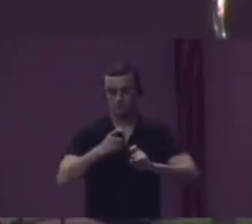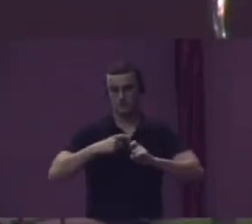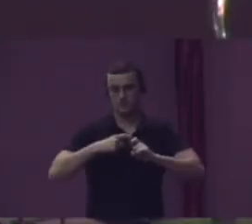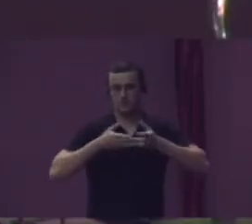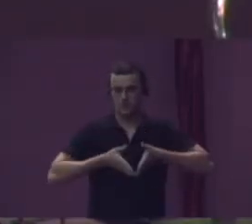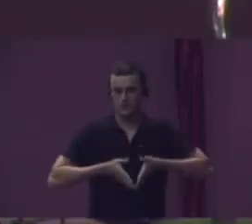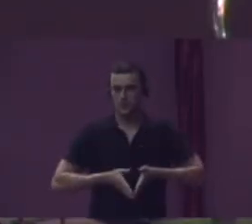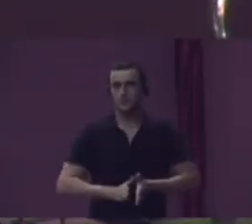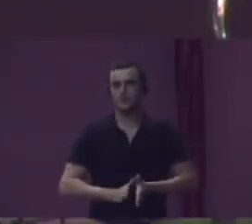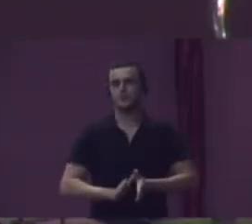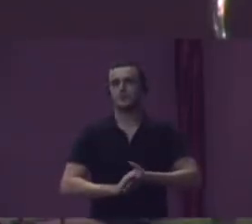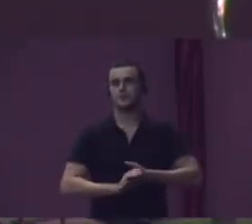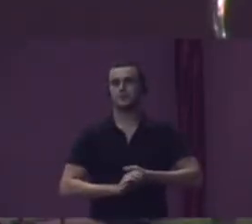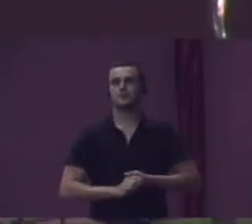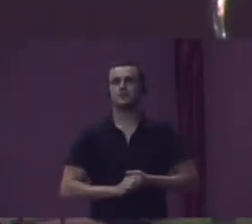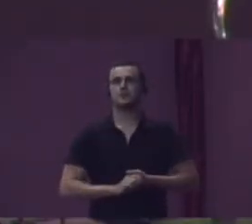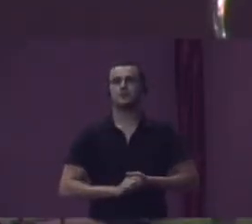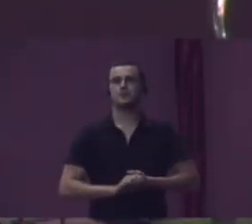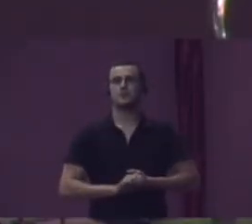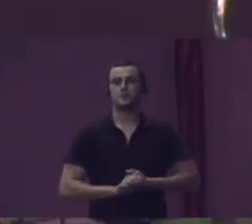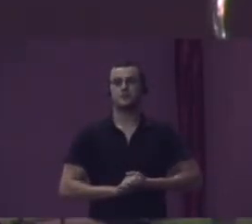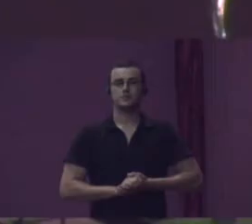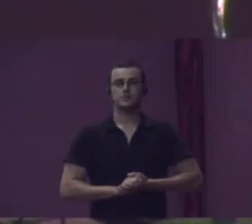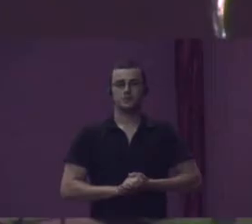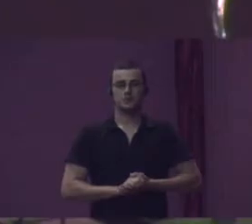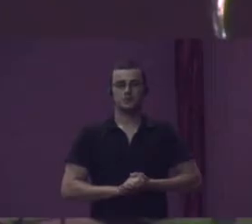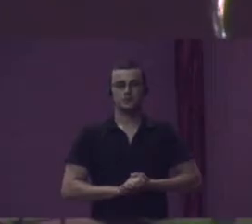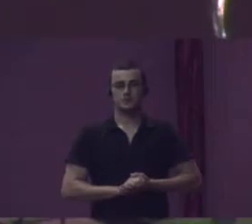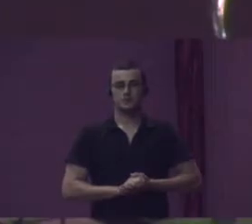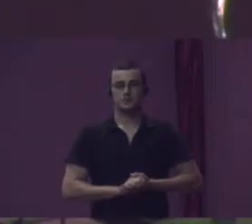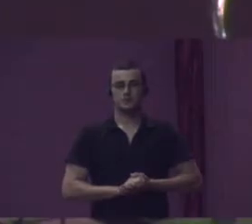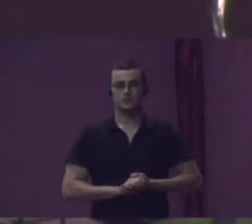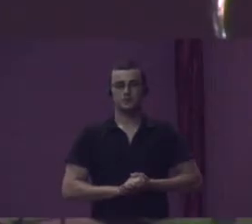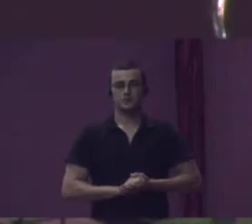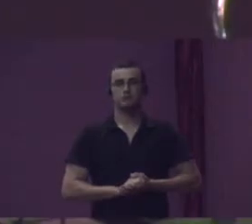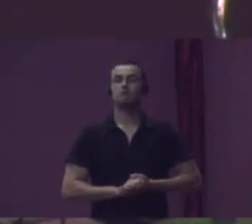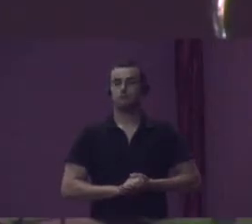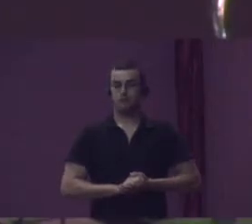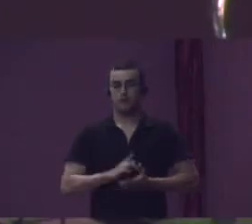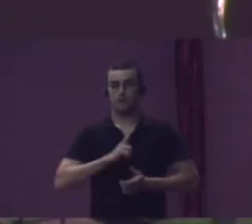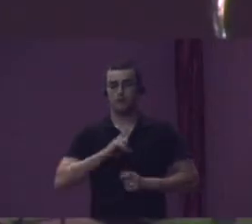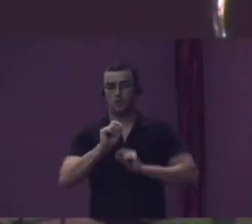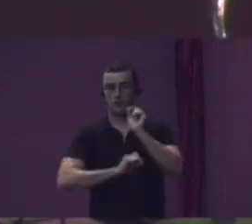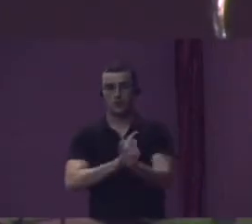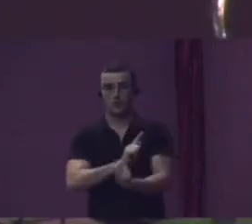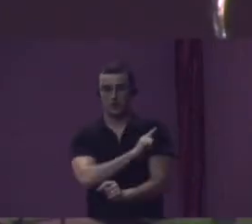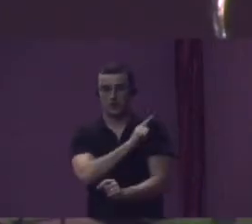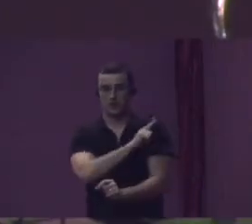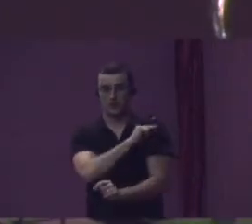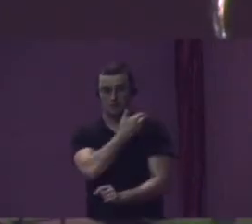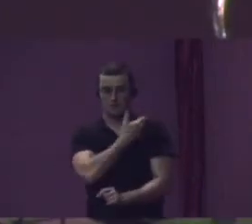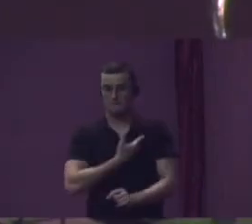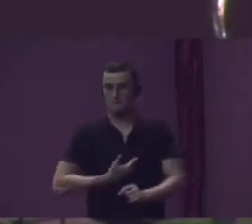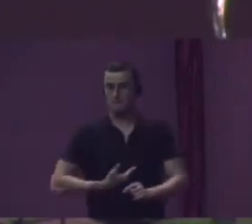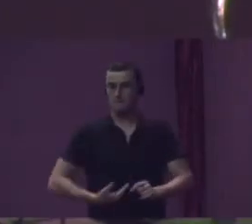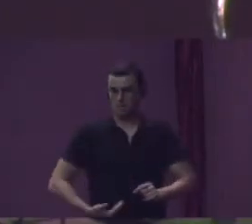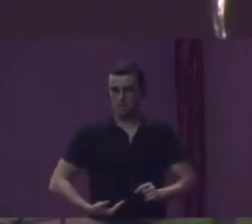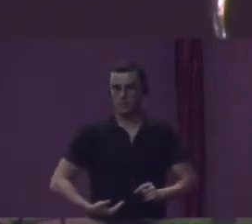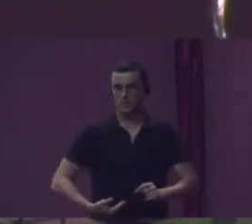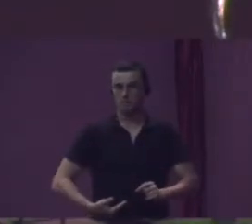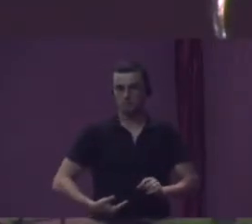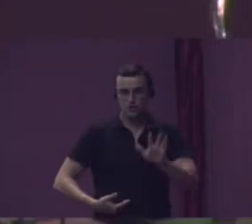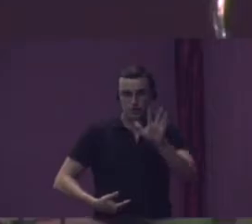The general context of the public management of social tensions and ills provided fertile ground for the medicalization of